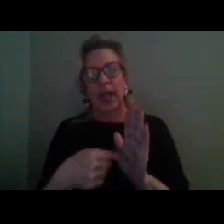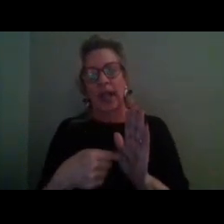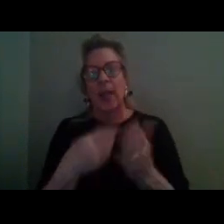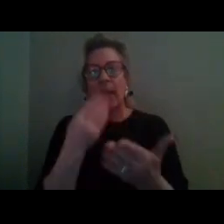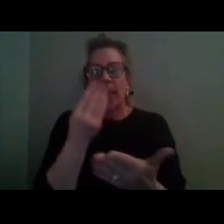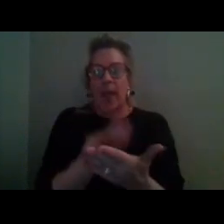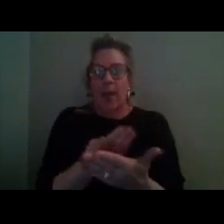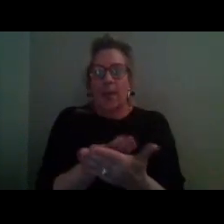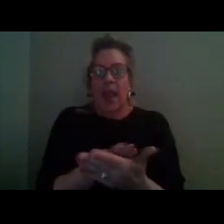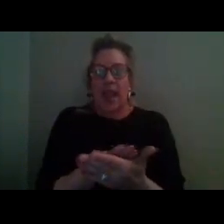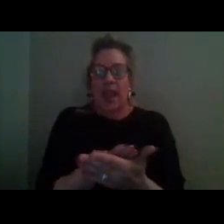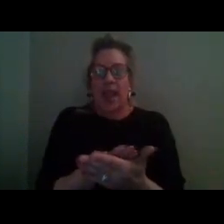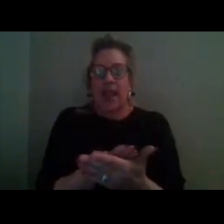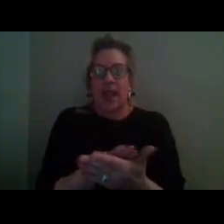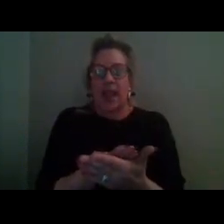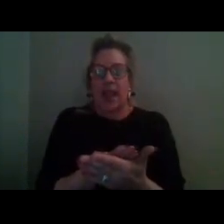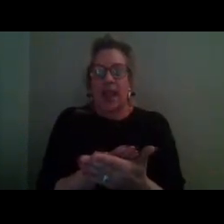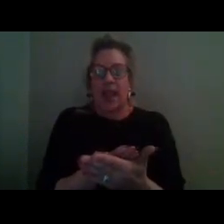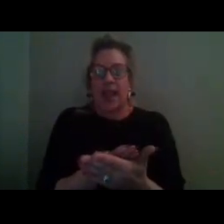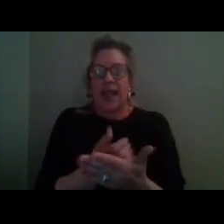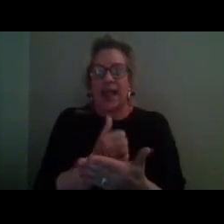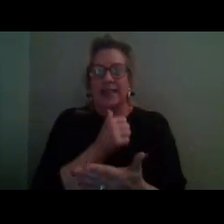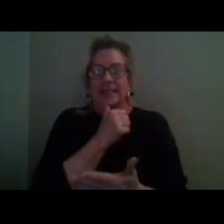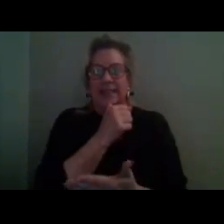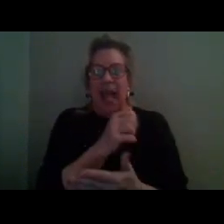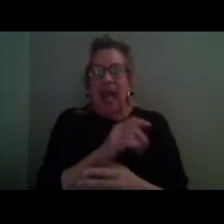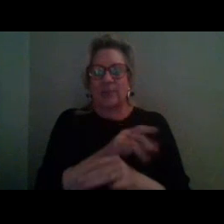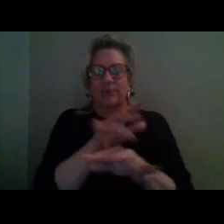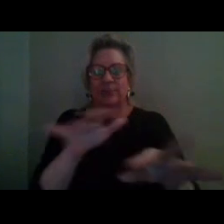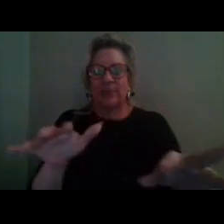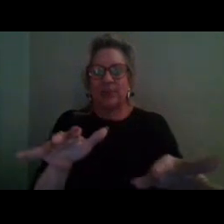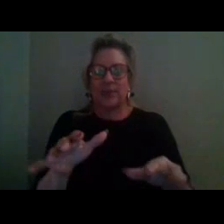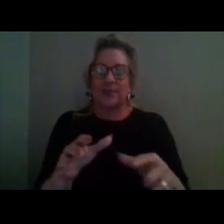just not going around very far.